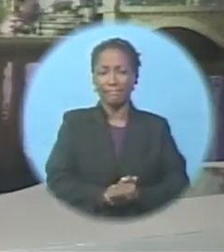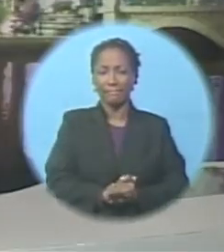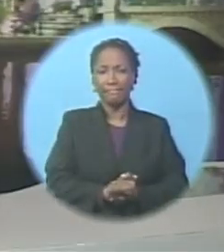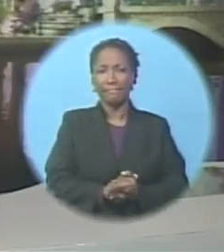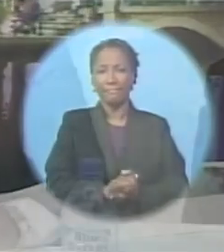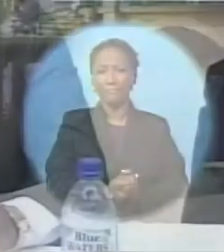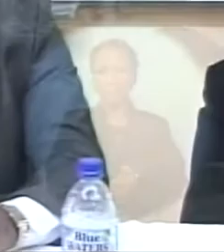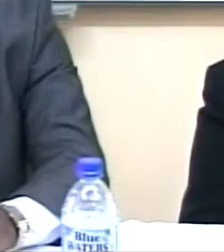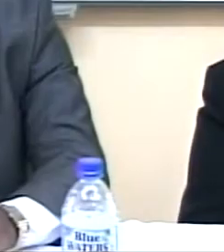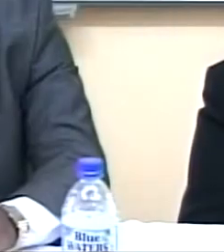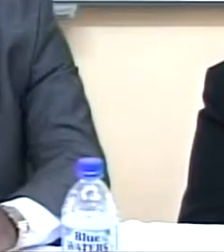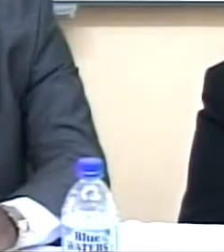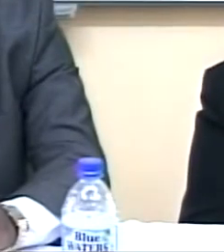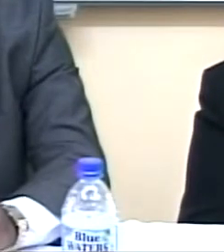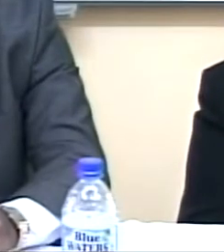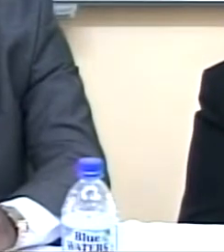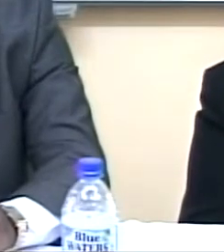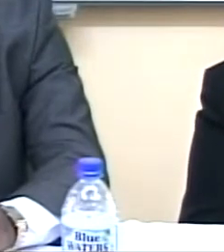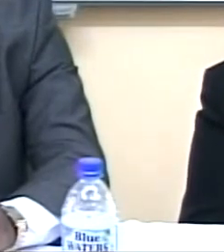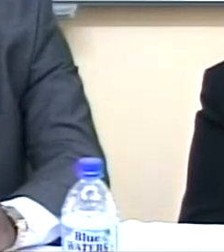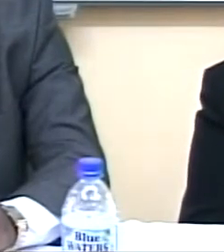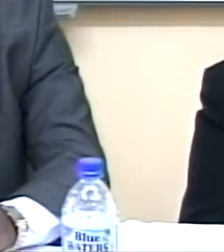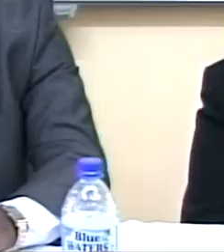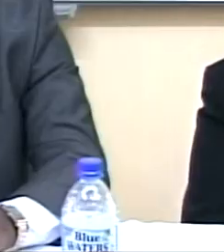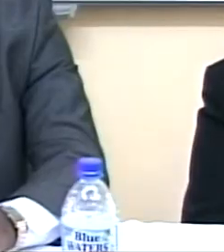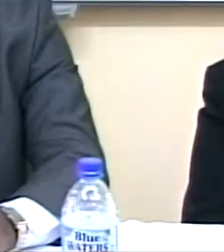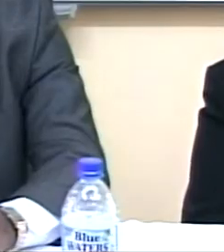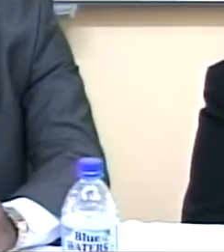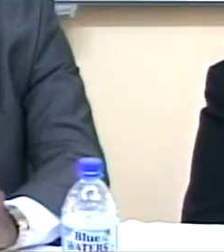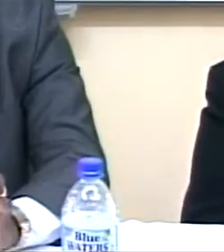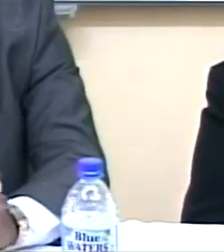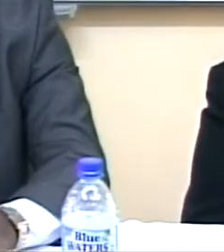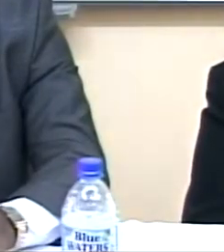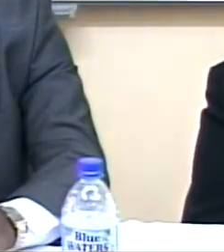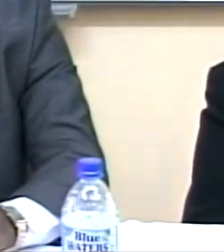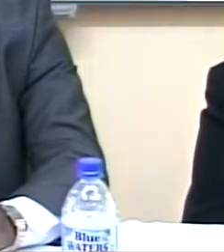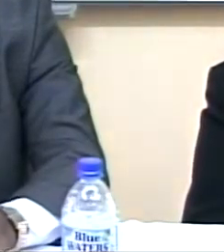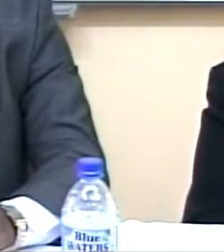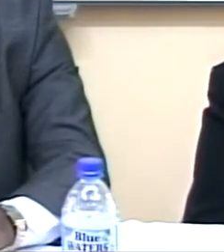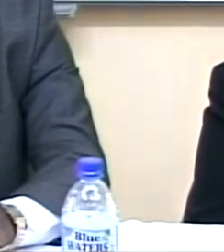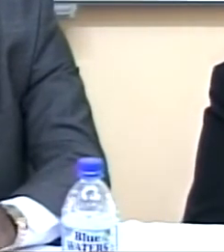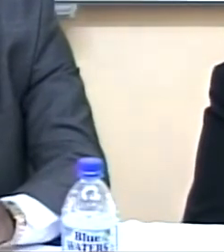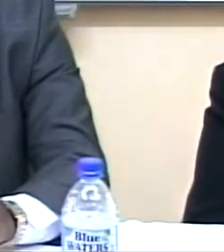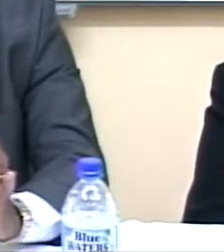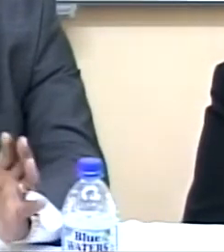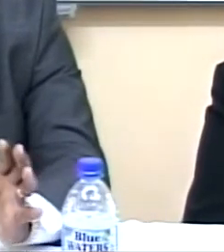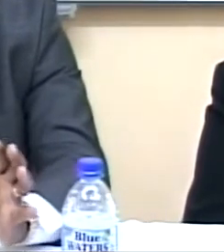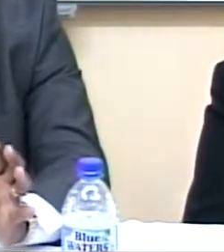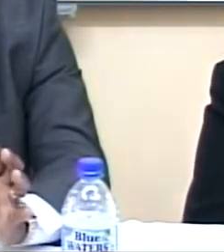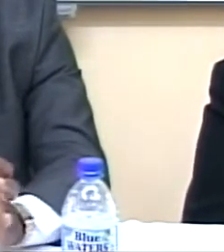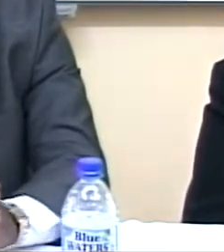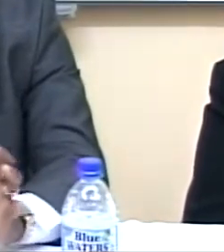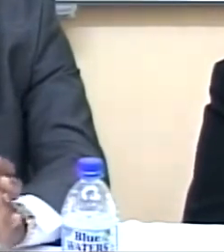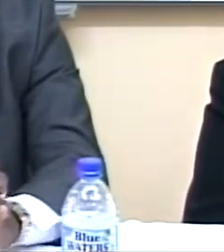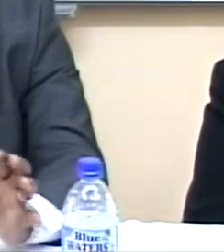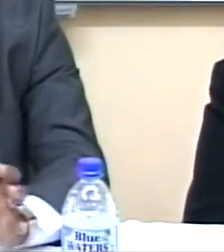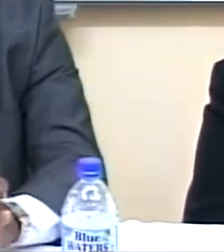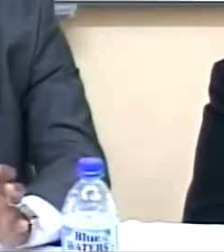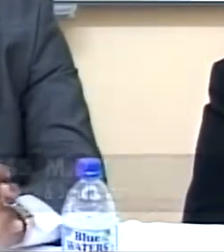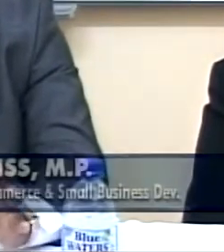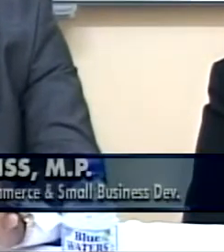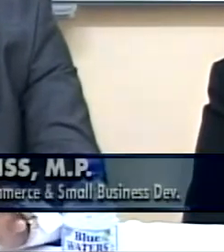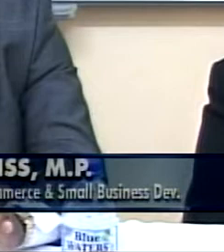We need to have organizations in Barbados, have external entities like BIMAP take a look at where they're